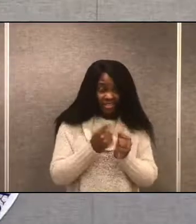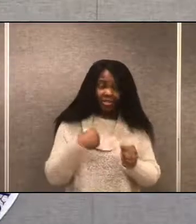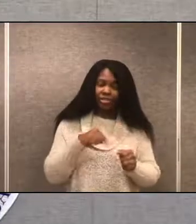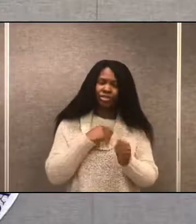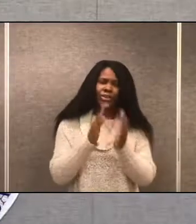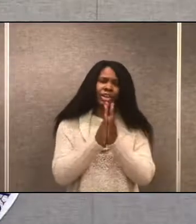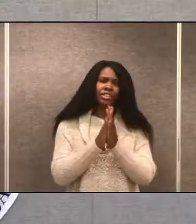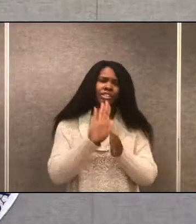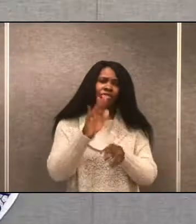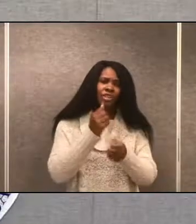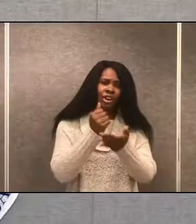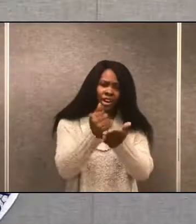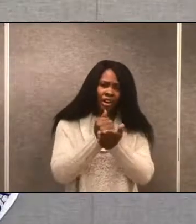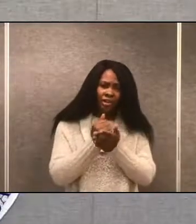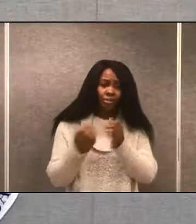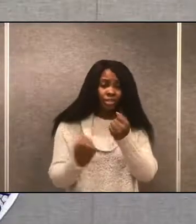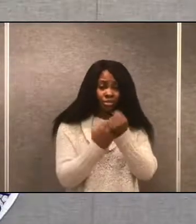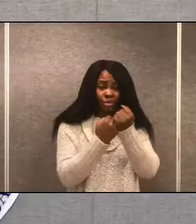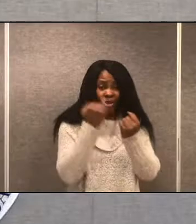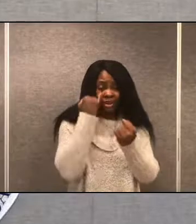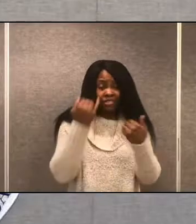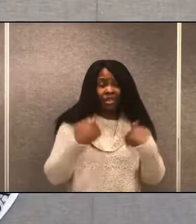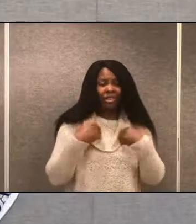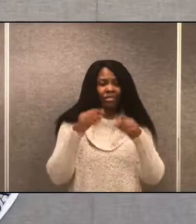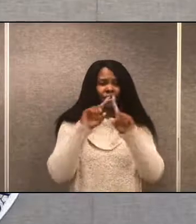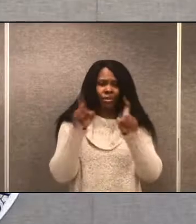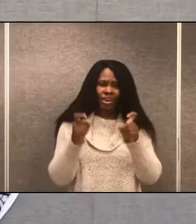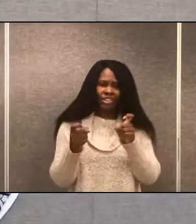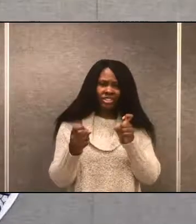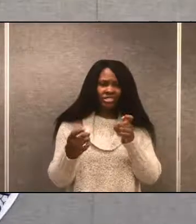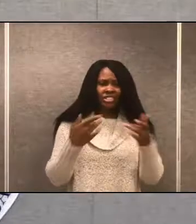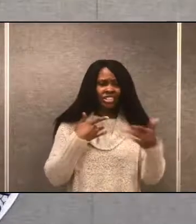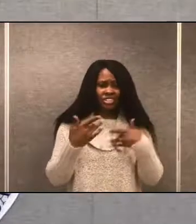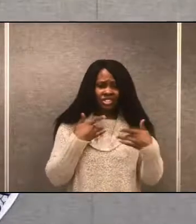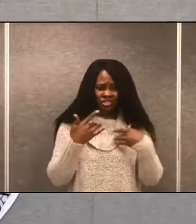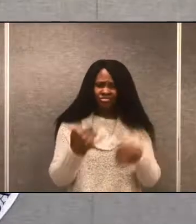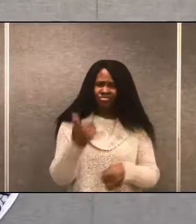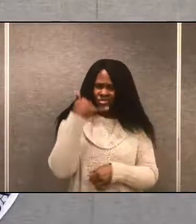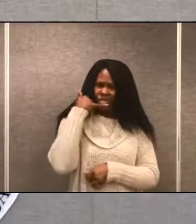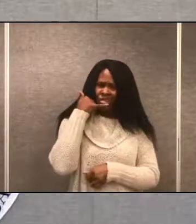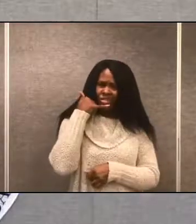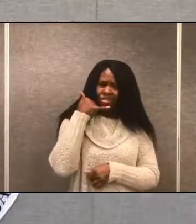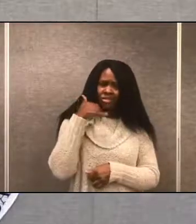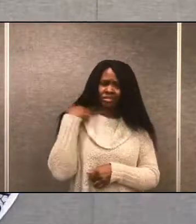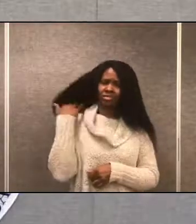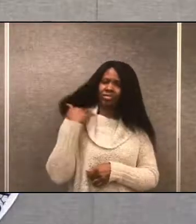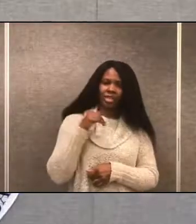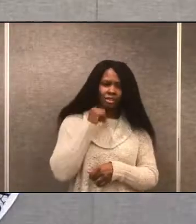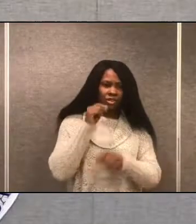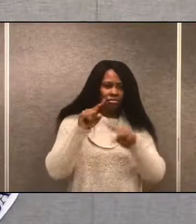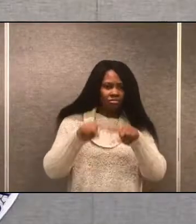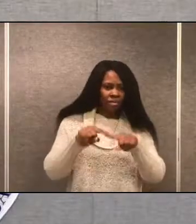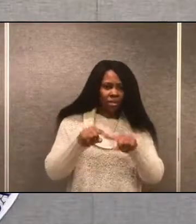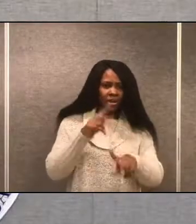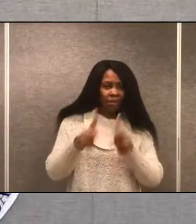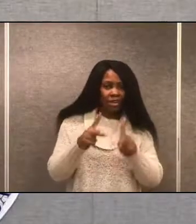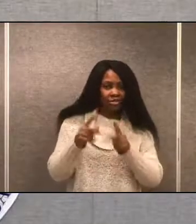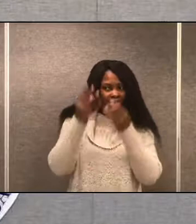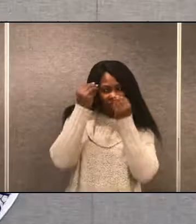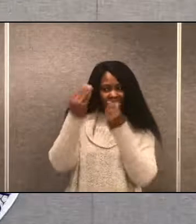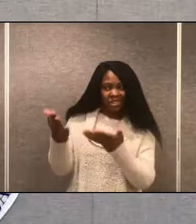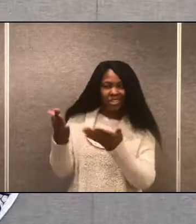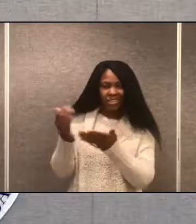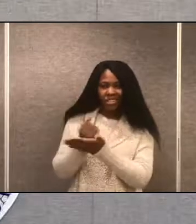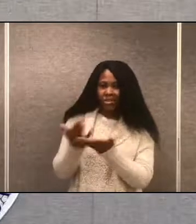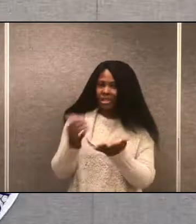for your support. If you have any questions, concerns, just call. Because sometimes don't allow people to tell you something that's not